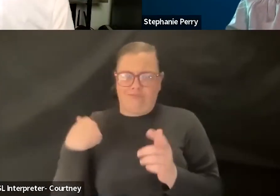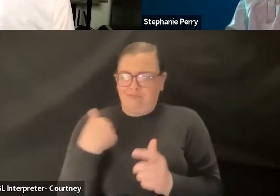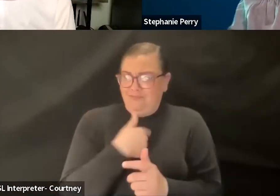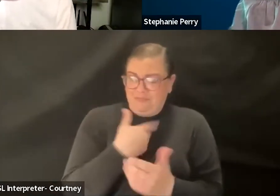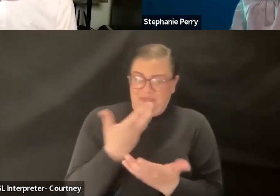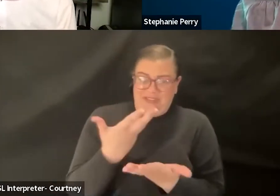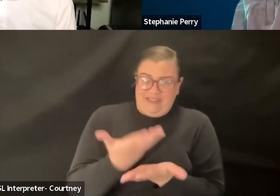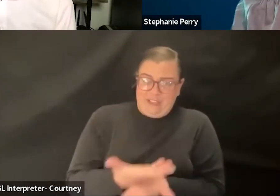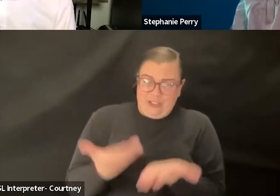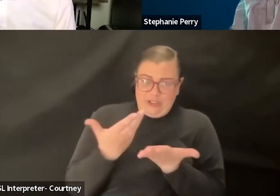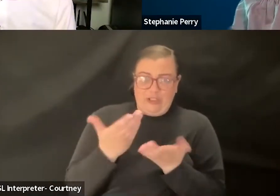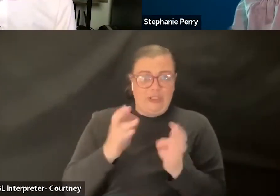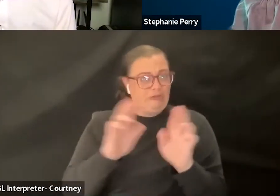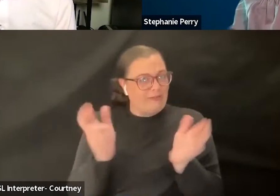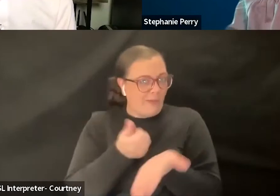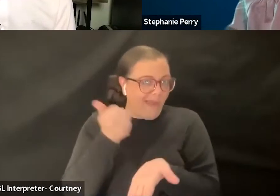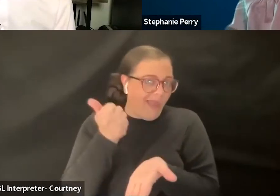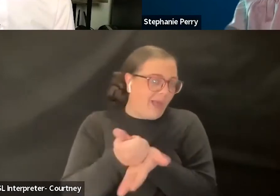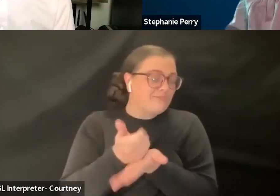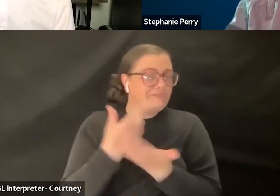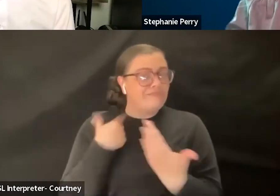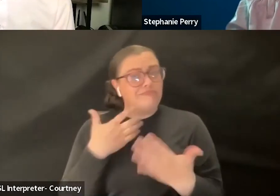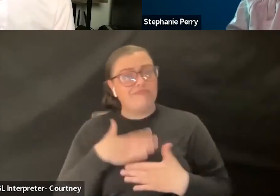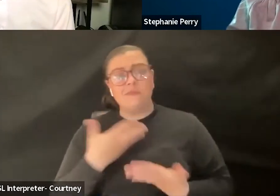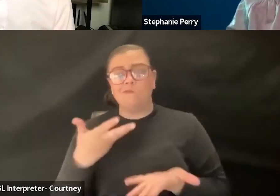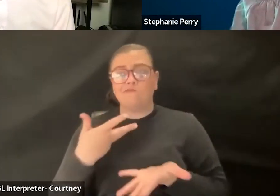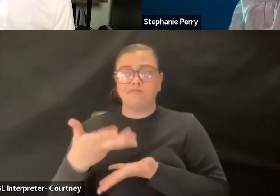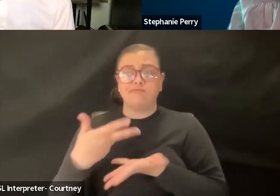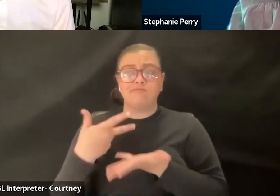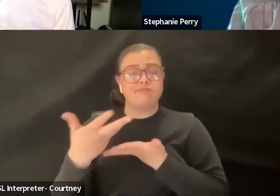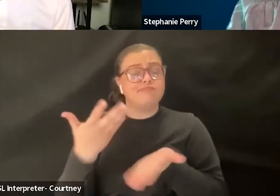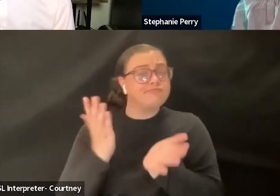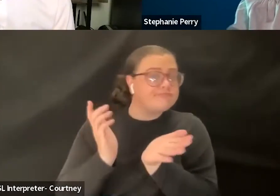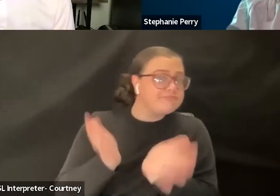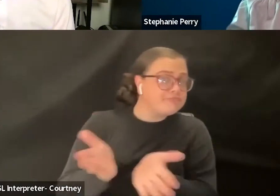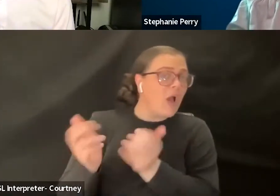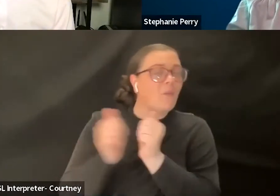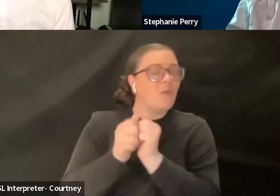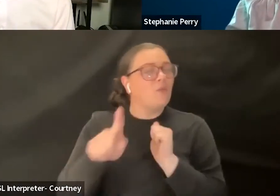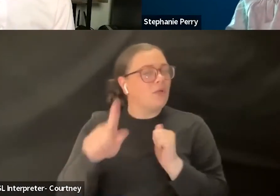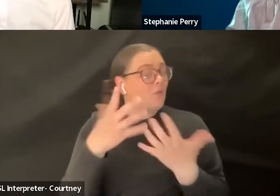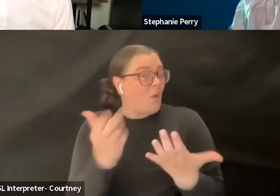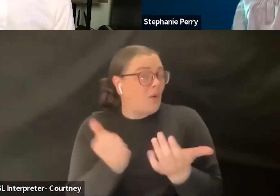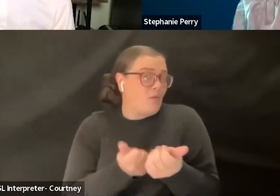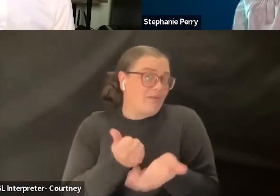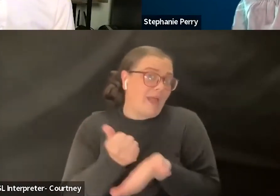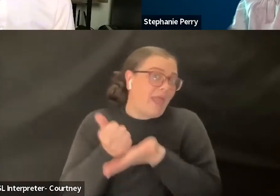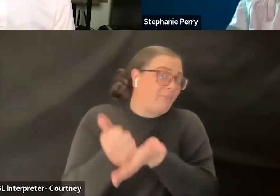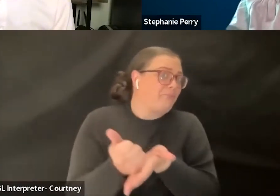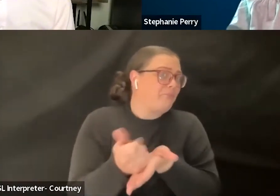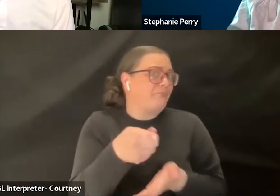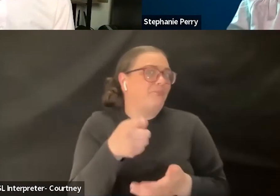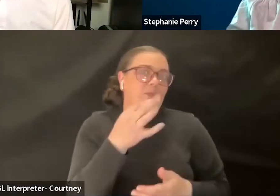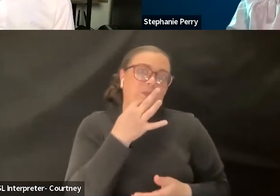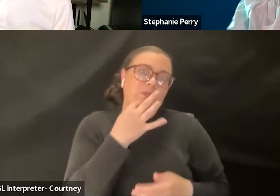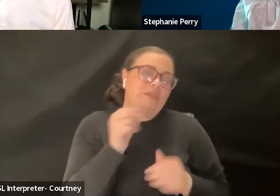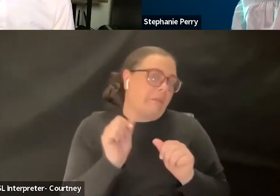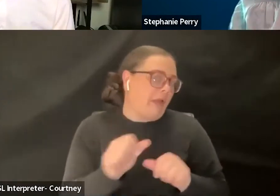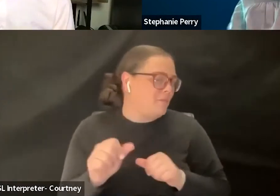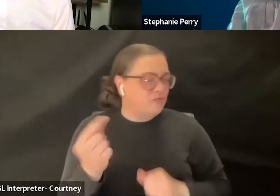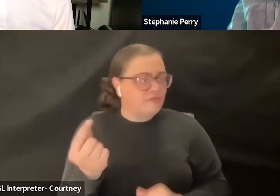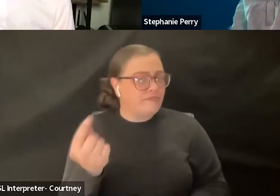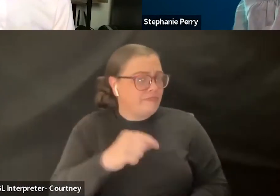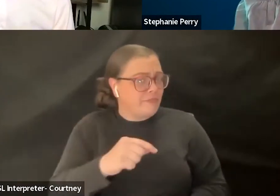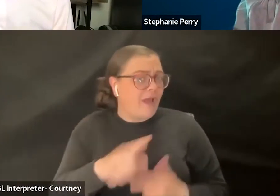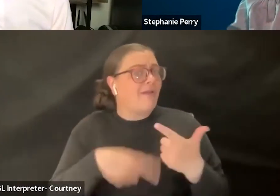having conversation with our members, and we would love to be able to assist you as soon as possible and then decide